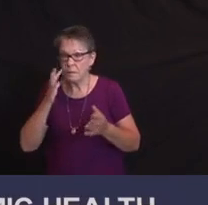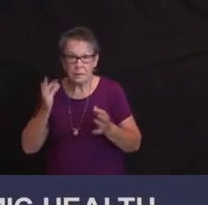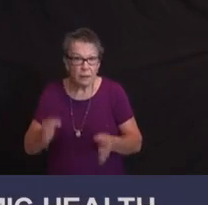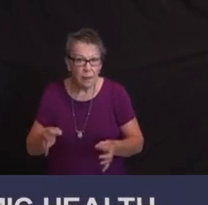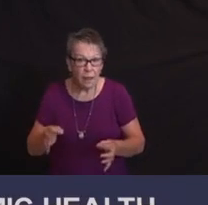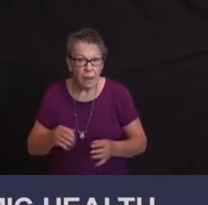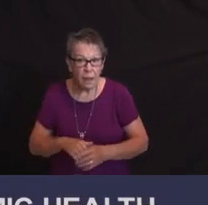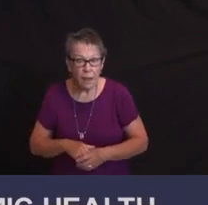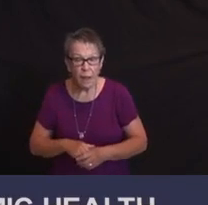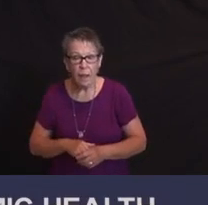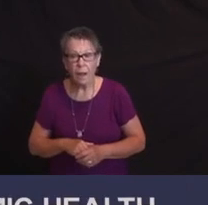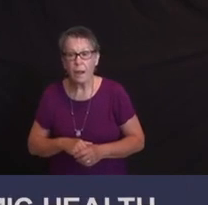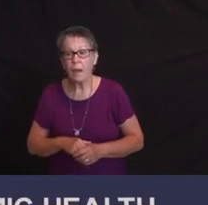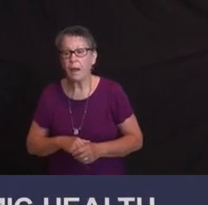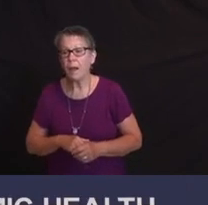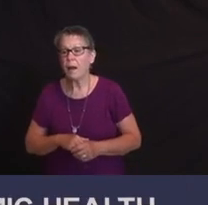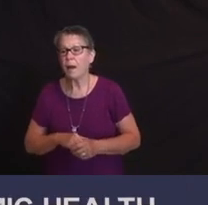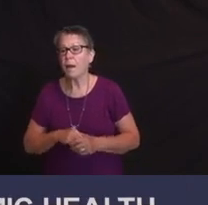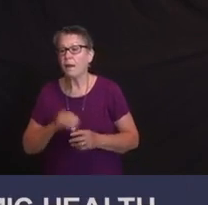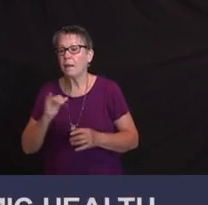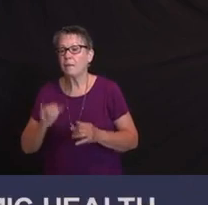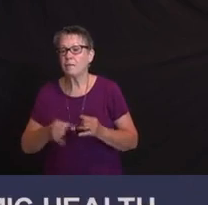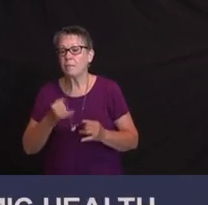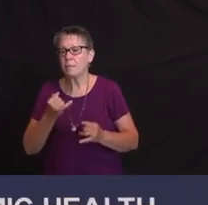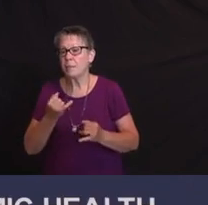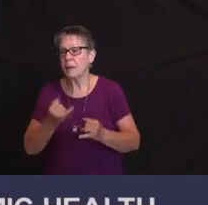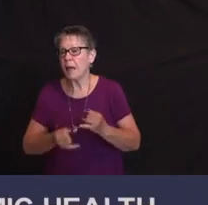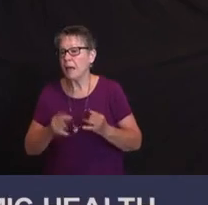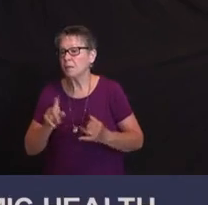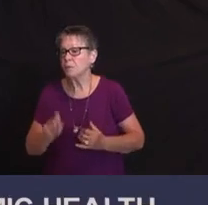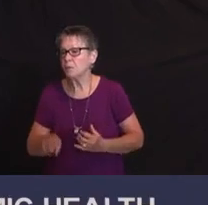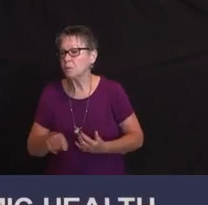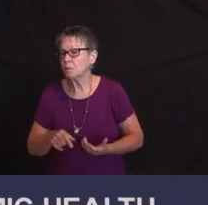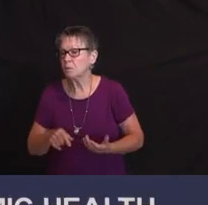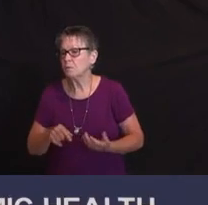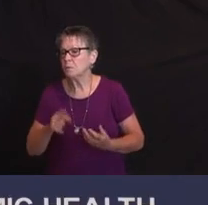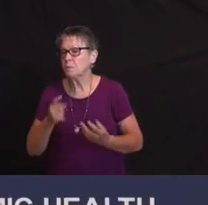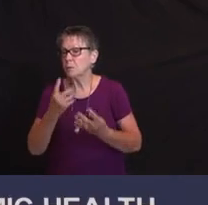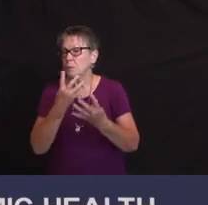I'm wondering where the search for Commissioner Hicks' replacement is.